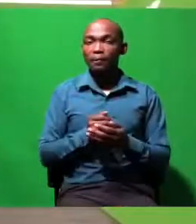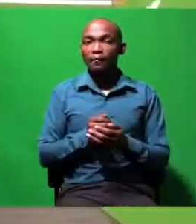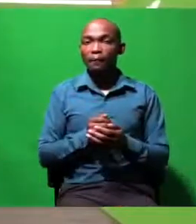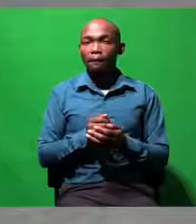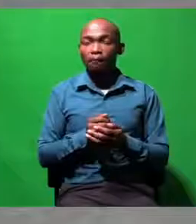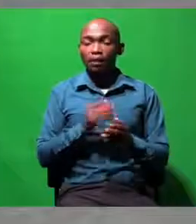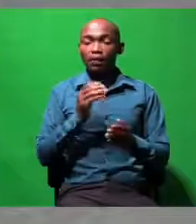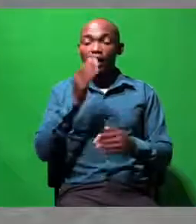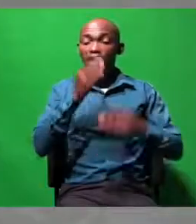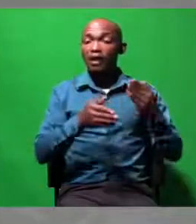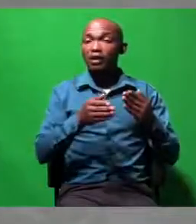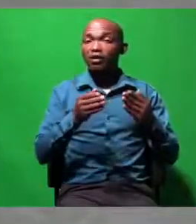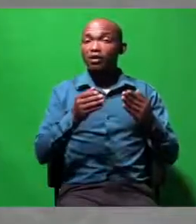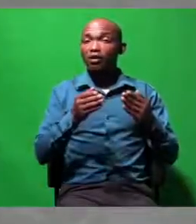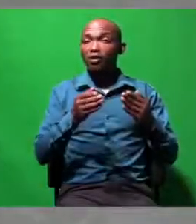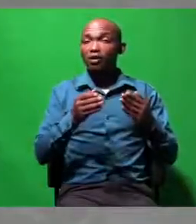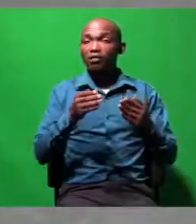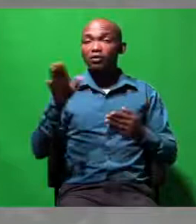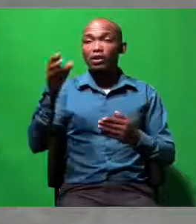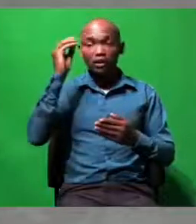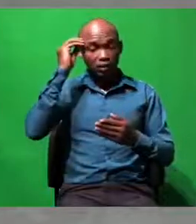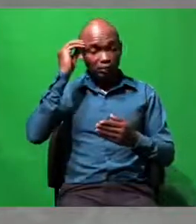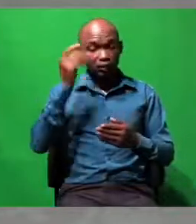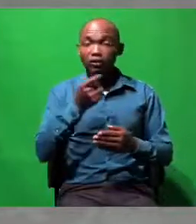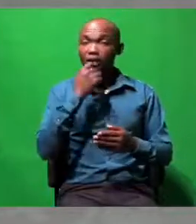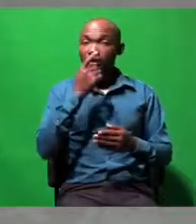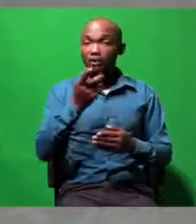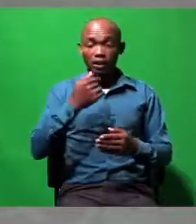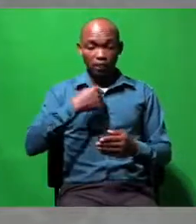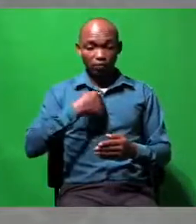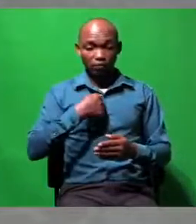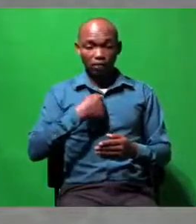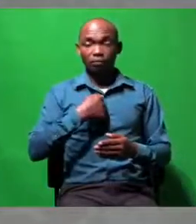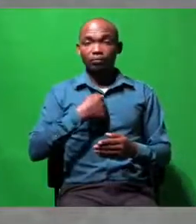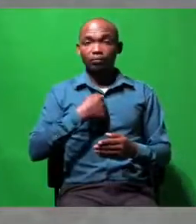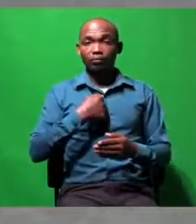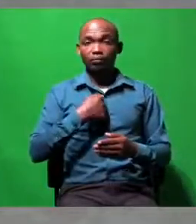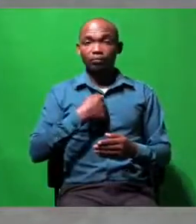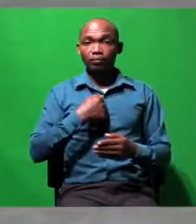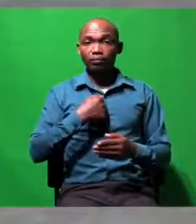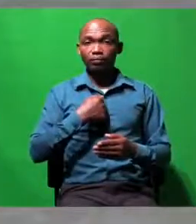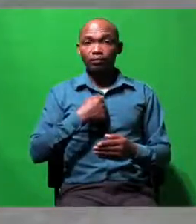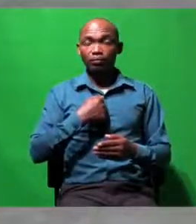So, the end of the lesson, you can tell me, the student, my dear student, you can tell me,